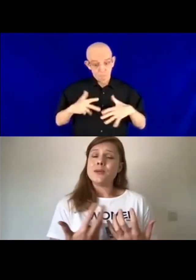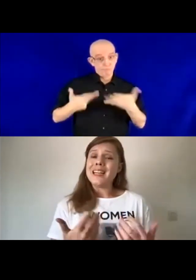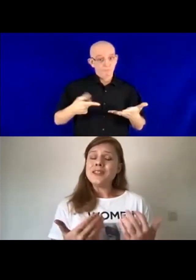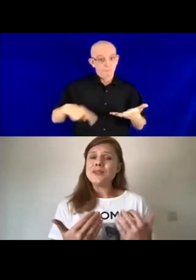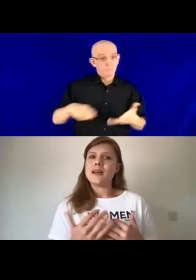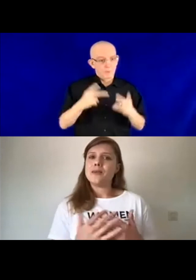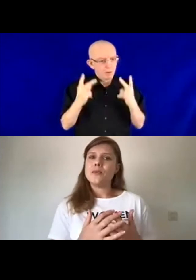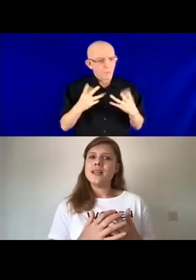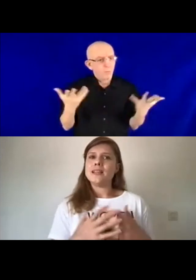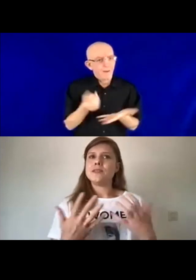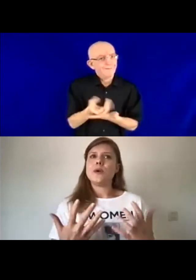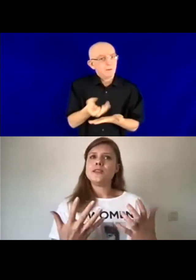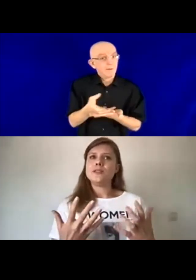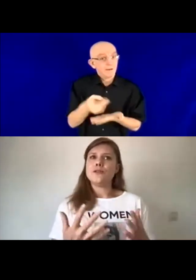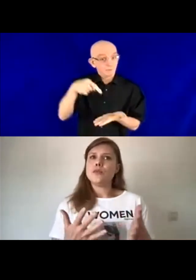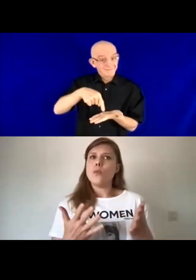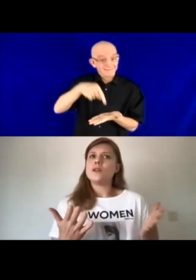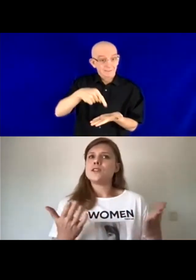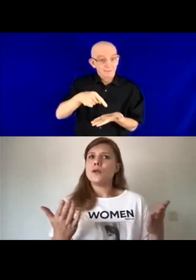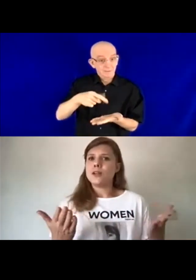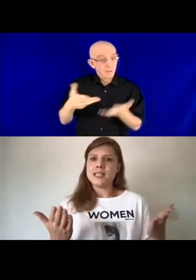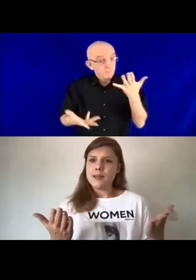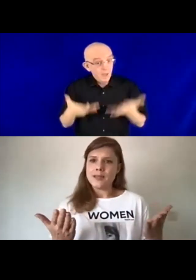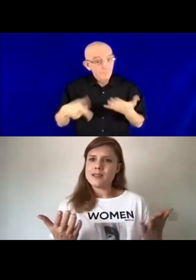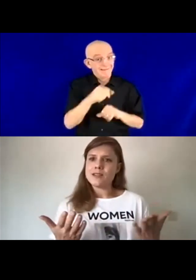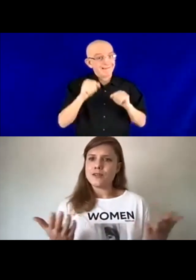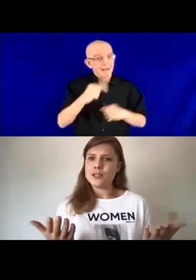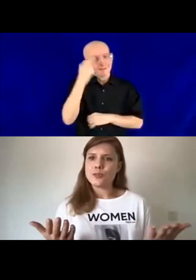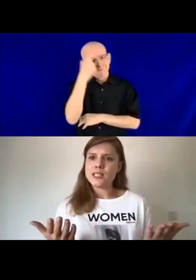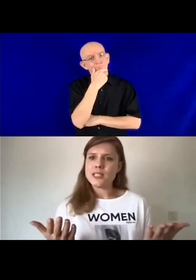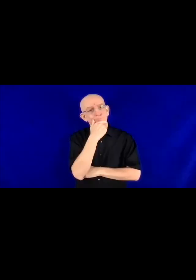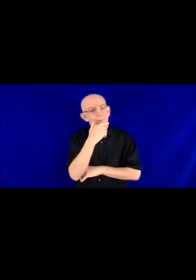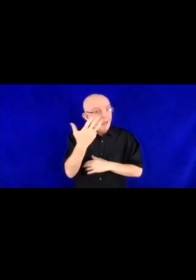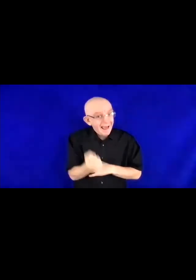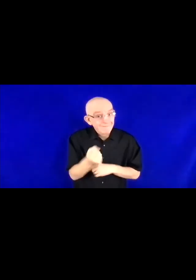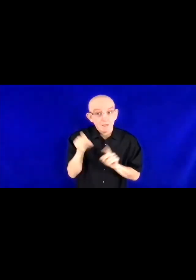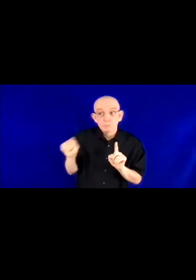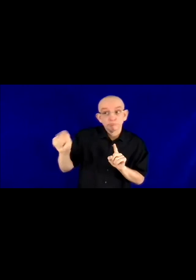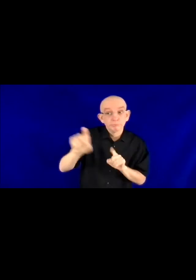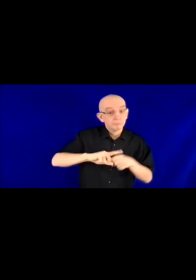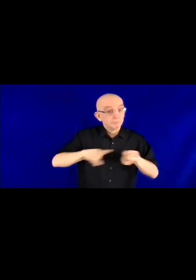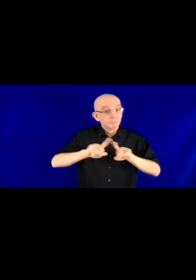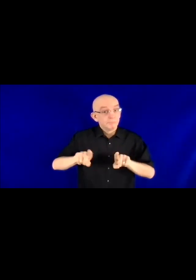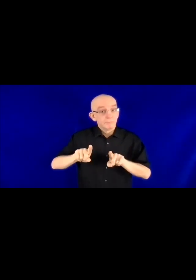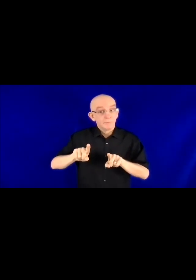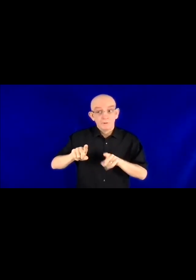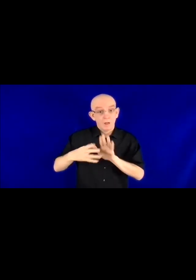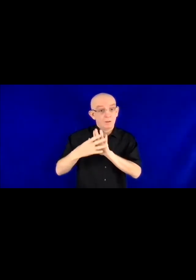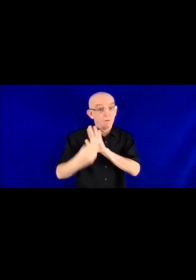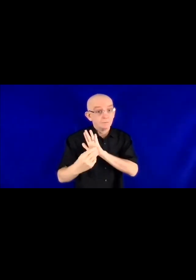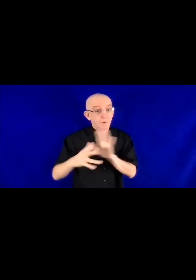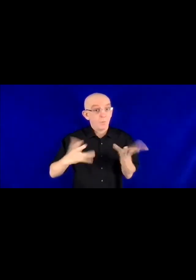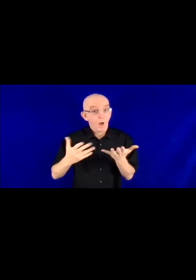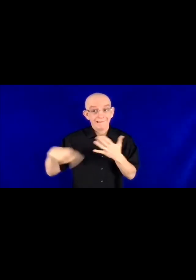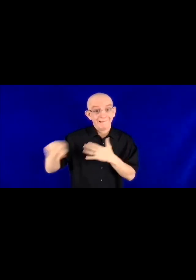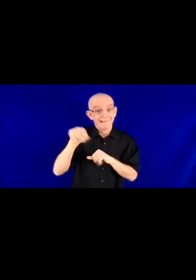So linked to that really is the question of what are the limits of interpretation? And also I think